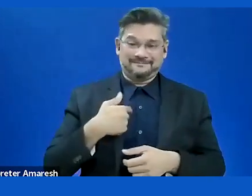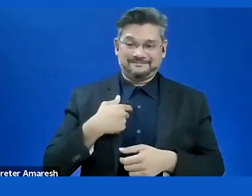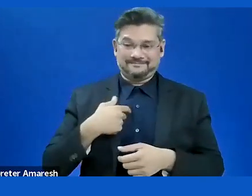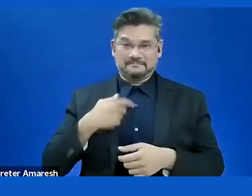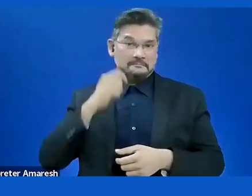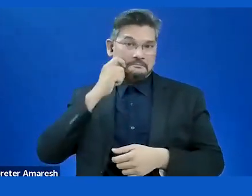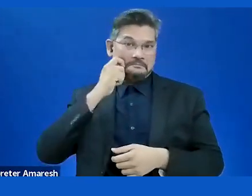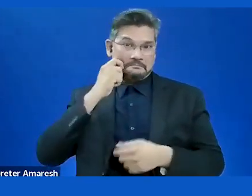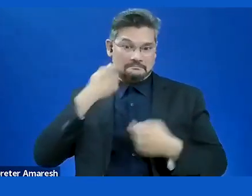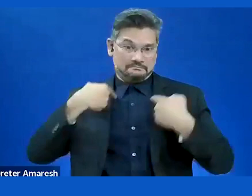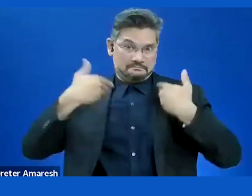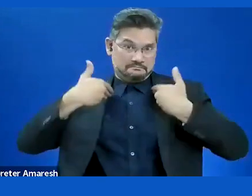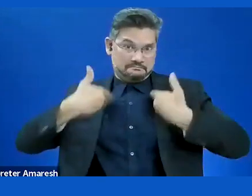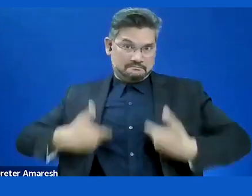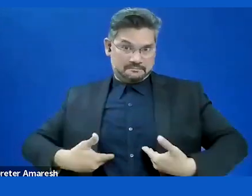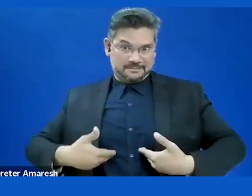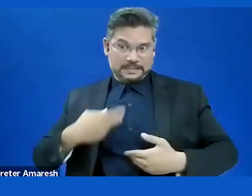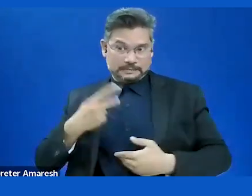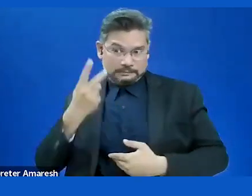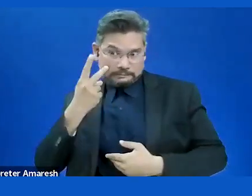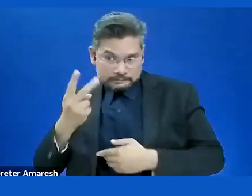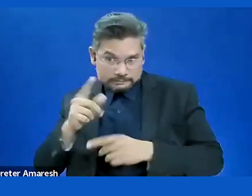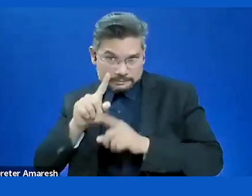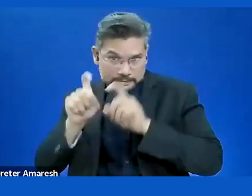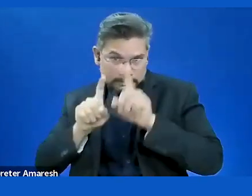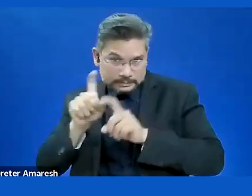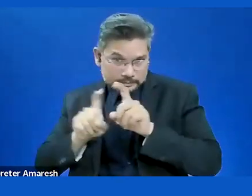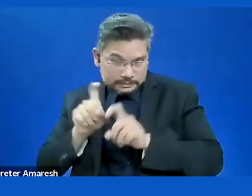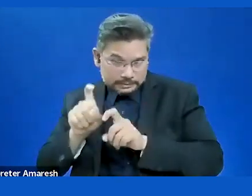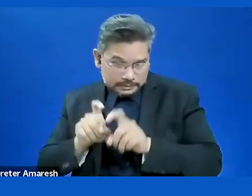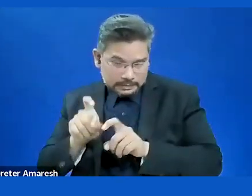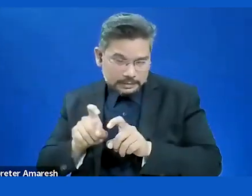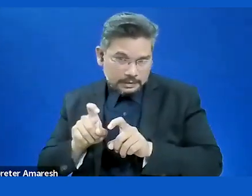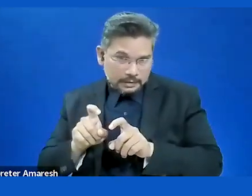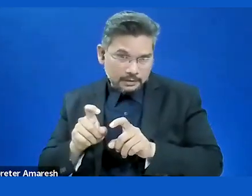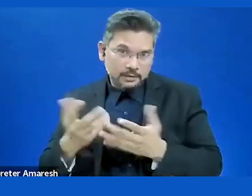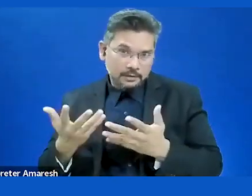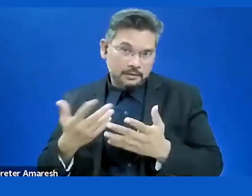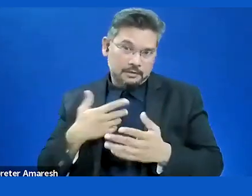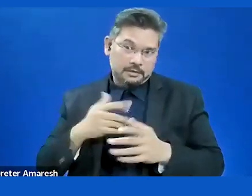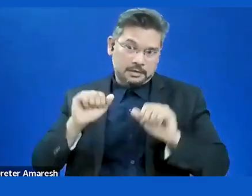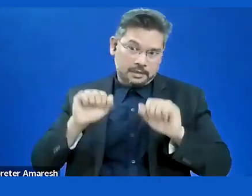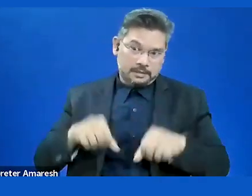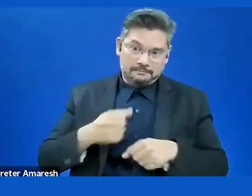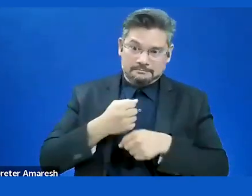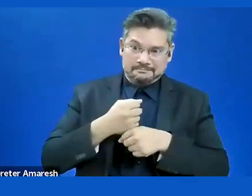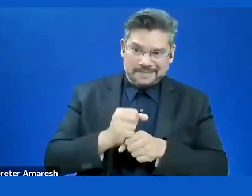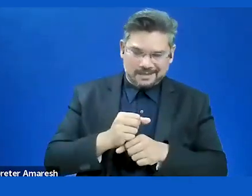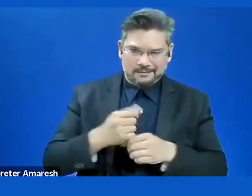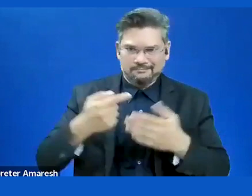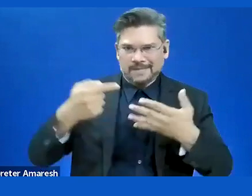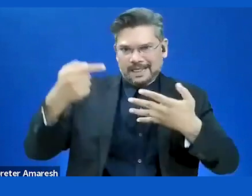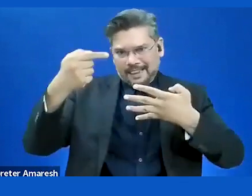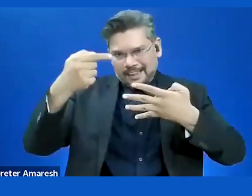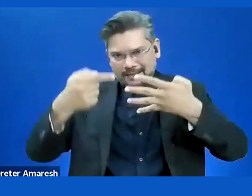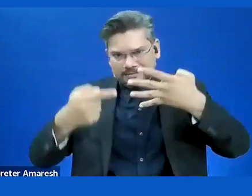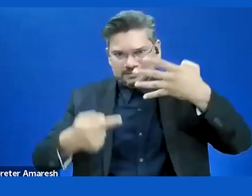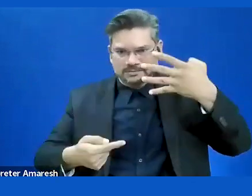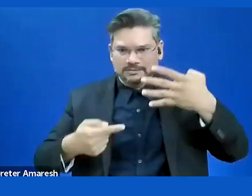because when you can make test lists and you can maybe think